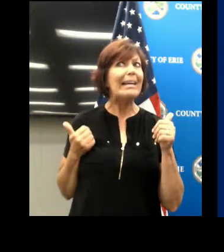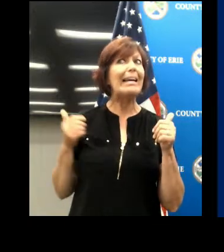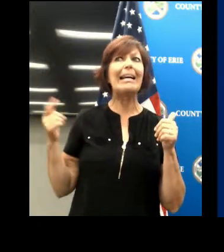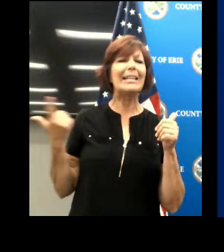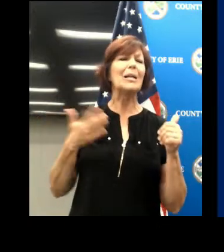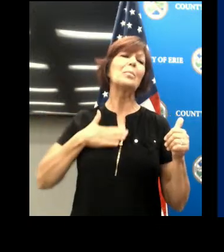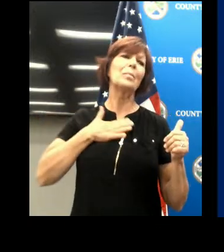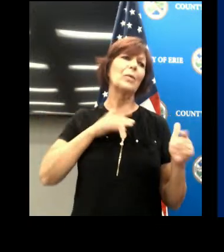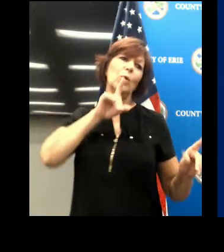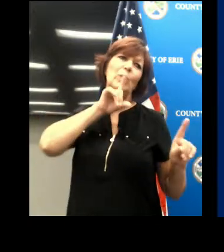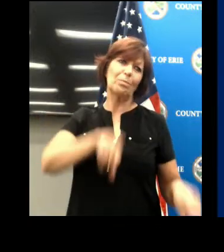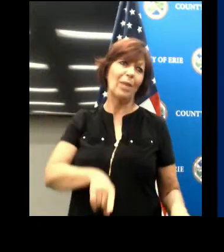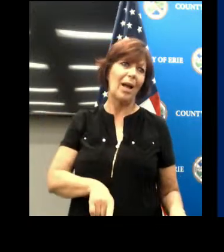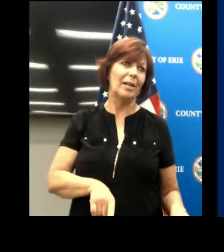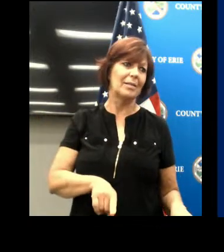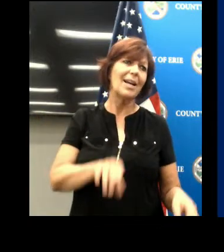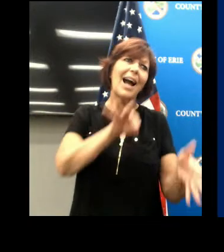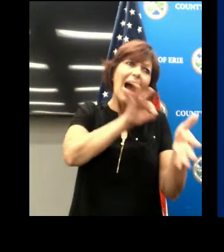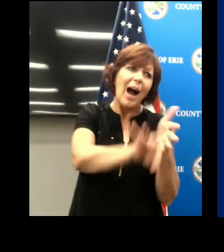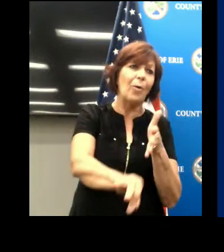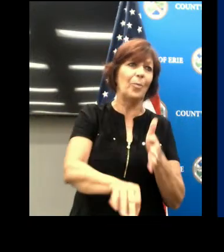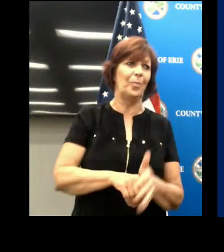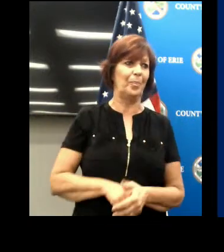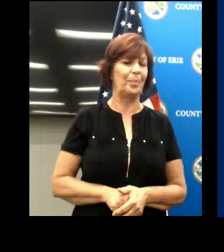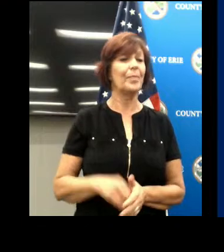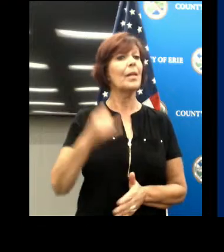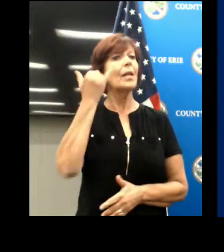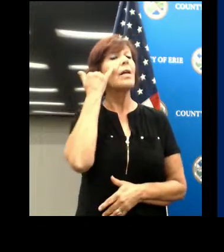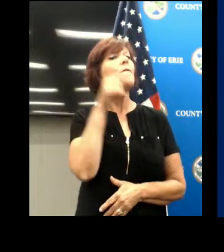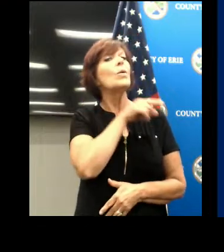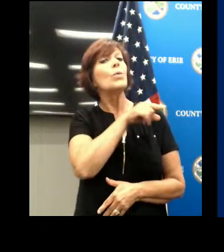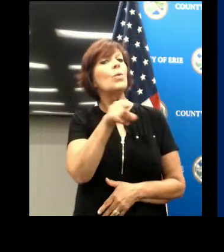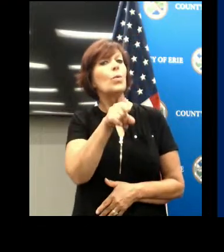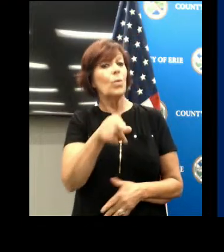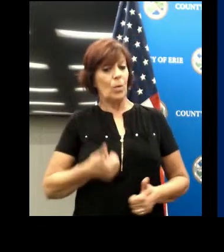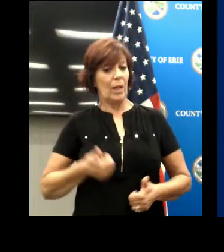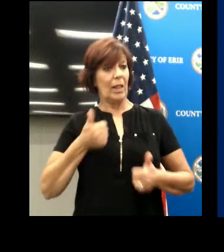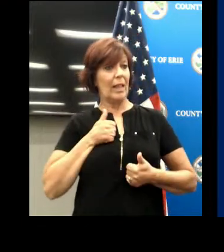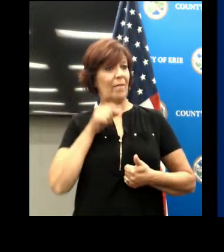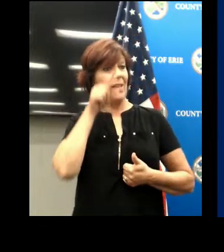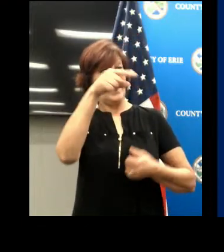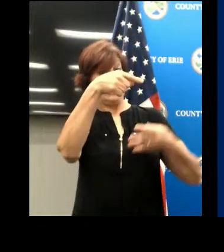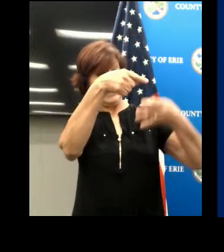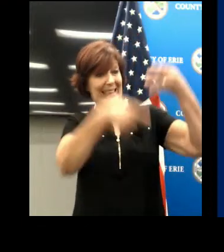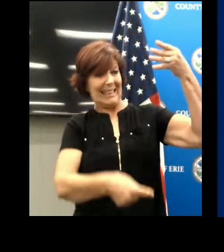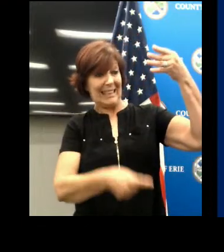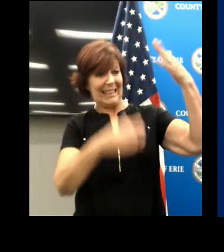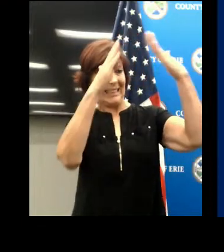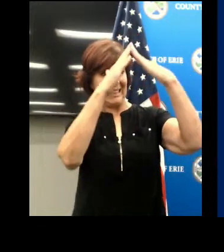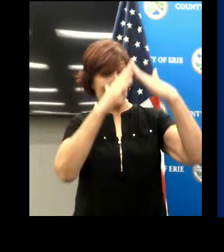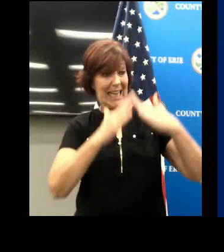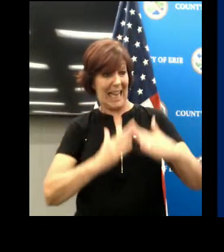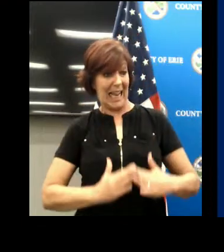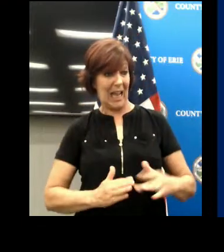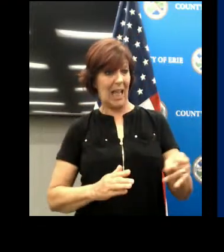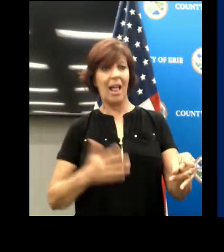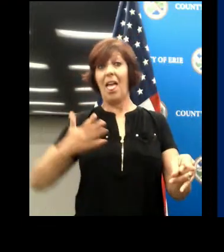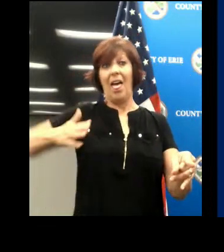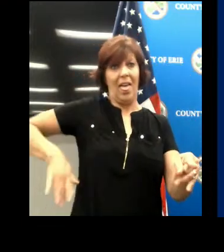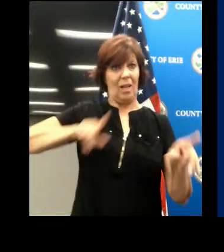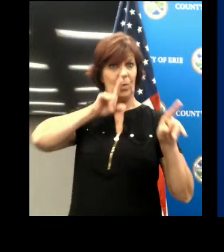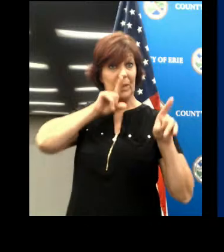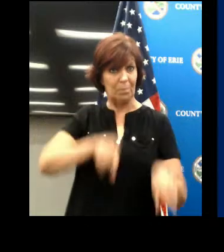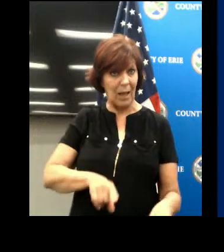them to respond now. And if you live in any of these communities that I have on the screen and you have not yet responded